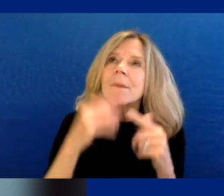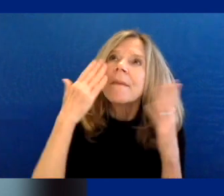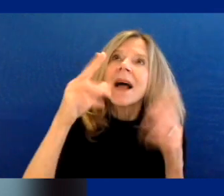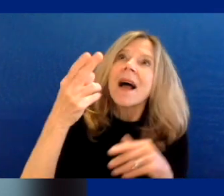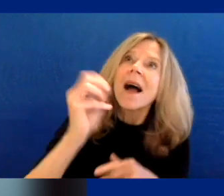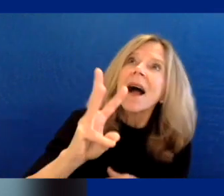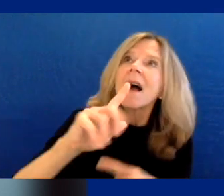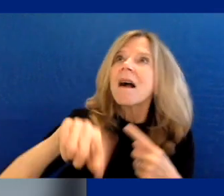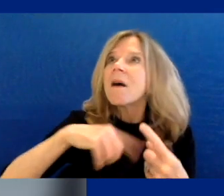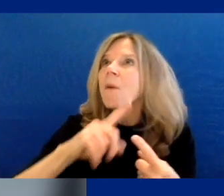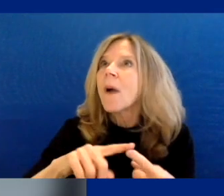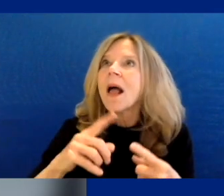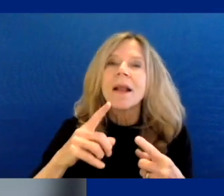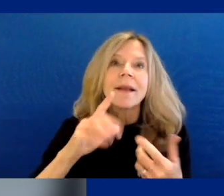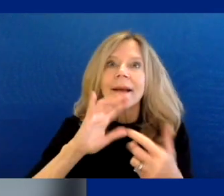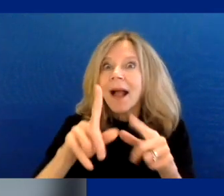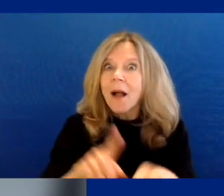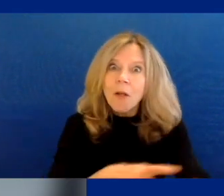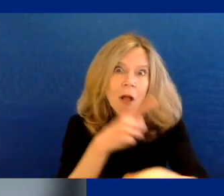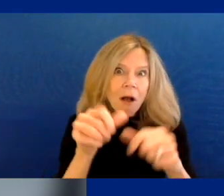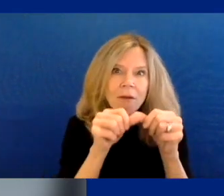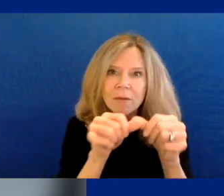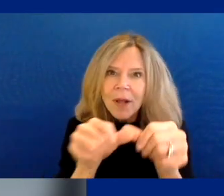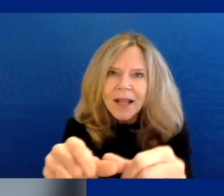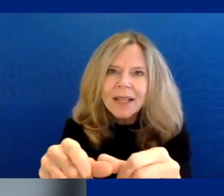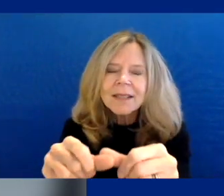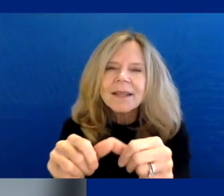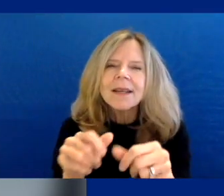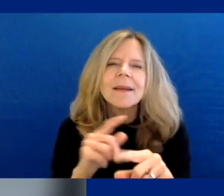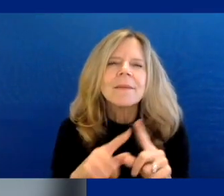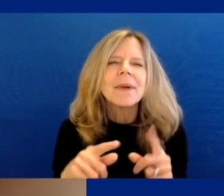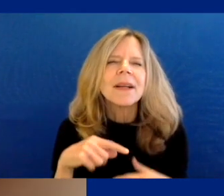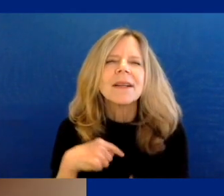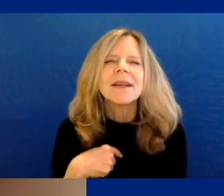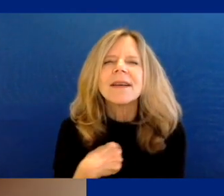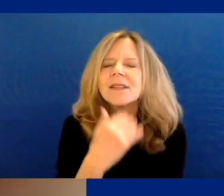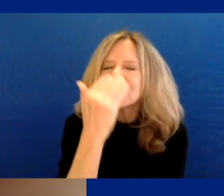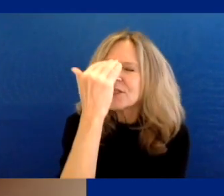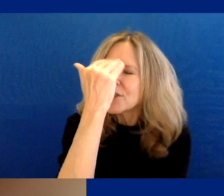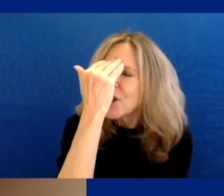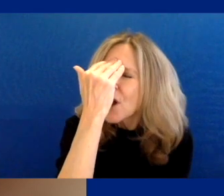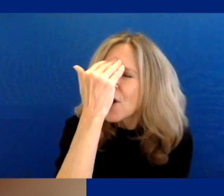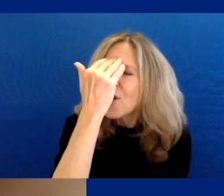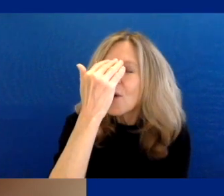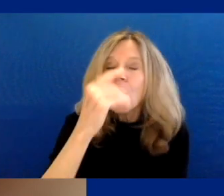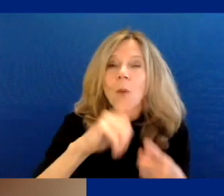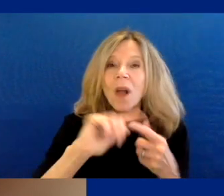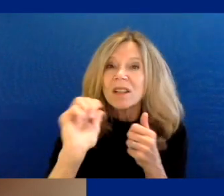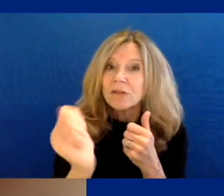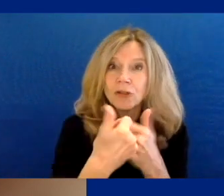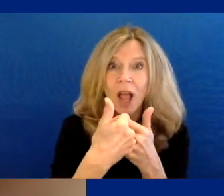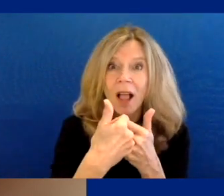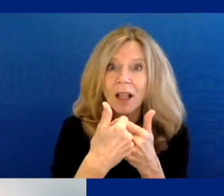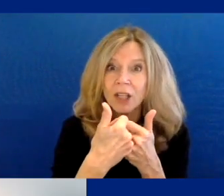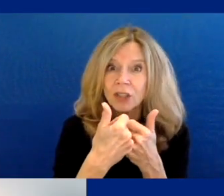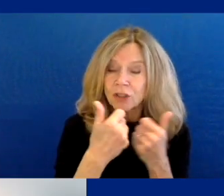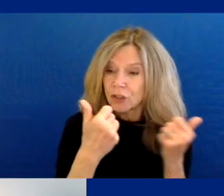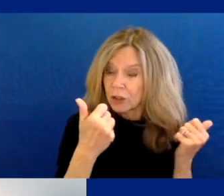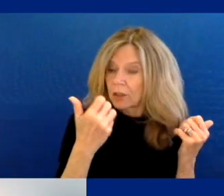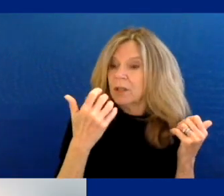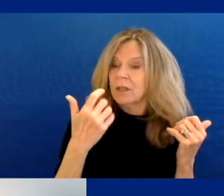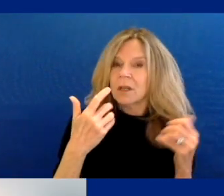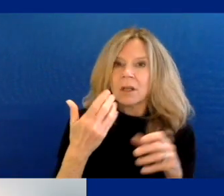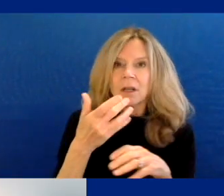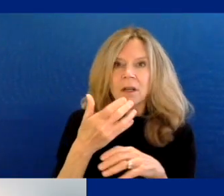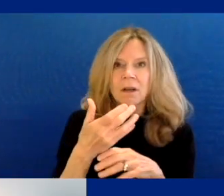know when. And how much is this, how long is this going to last for? But I just know when your back is against the wall, that